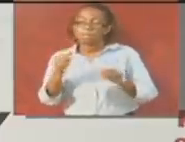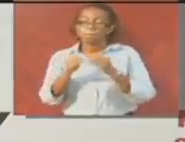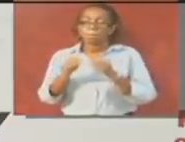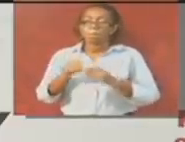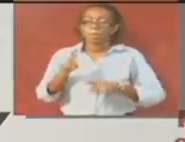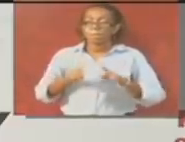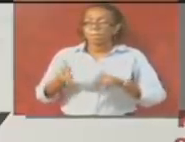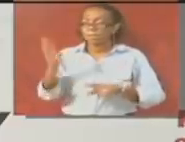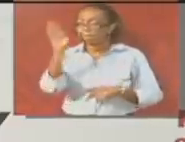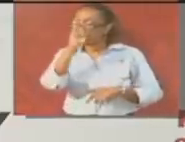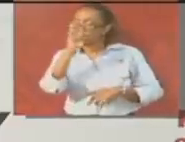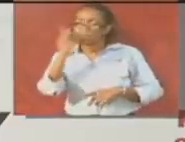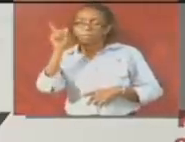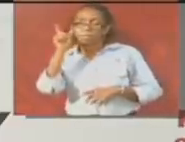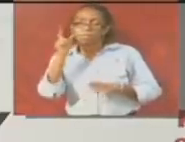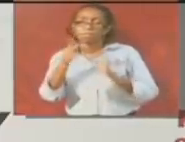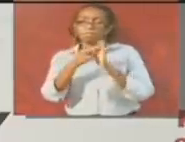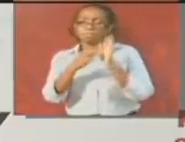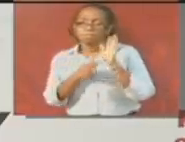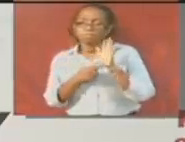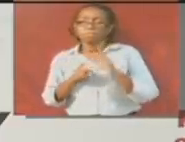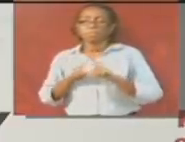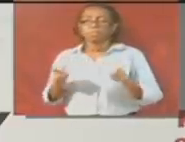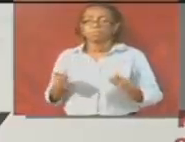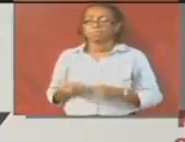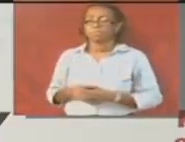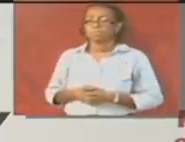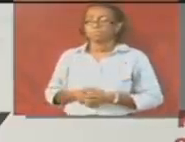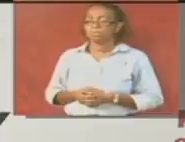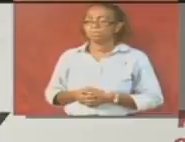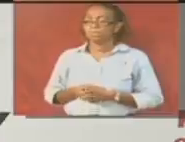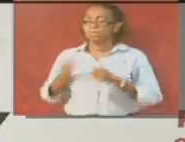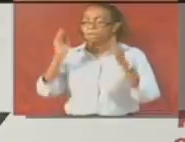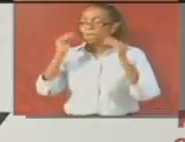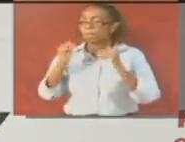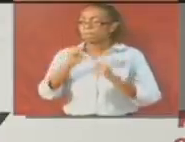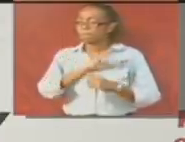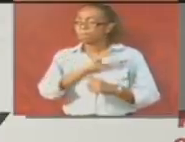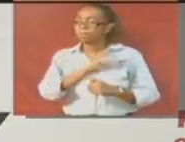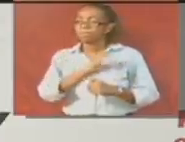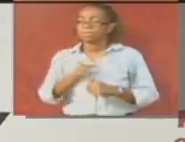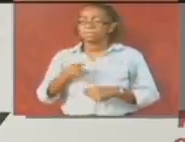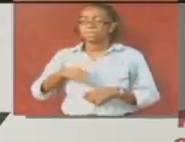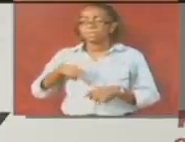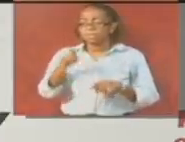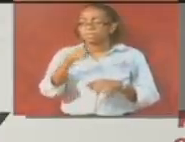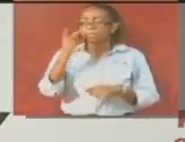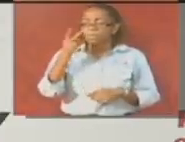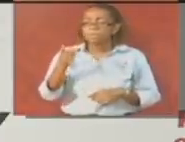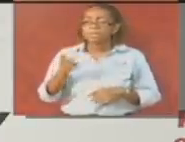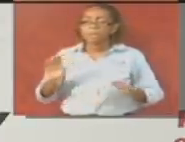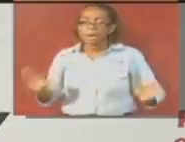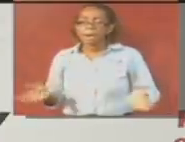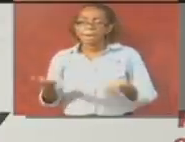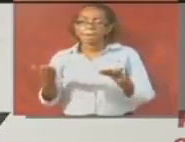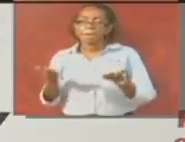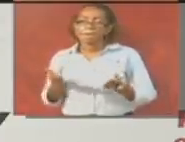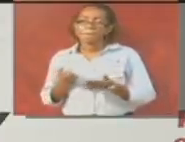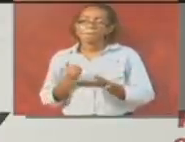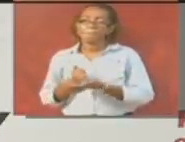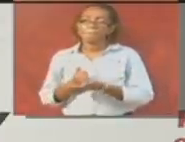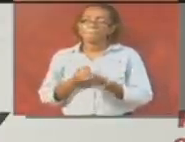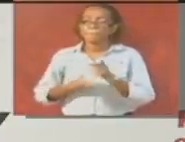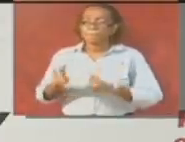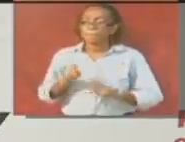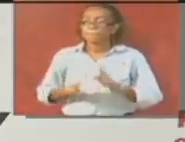however, expect and we rely upon the protective services, TTPS, etc., to help to enforce where